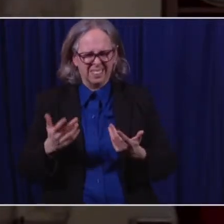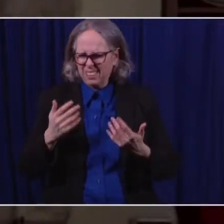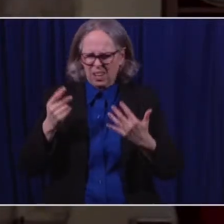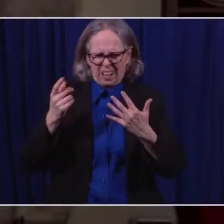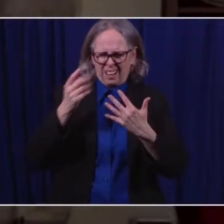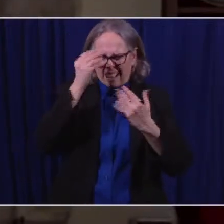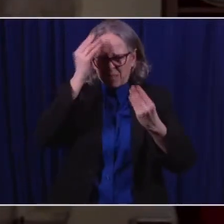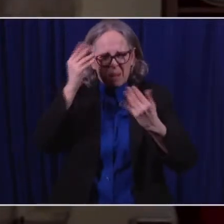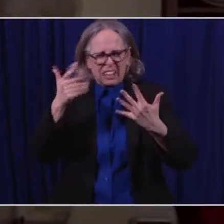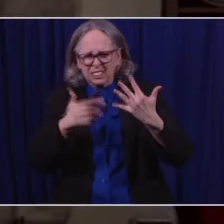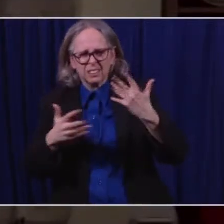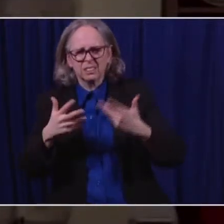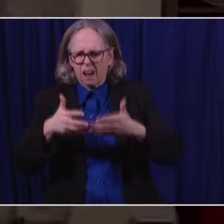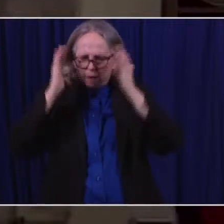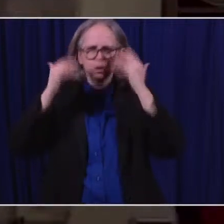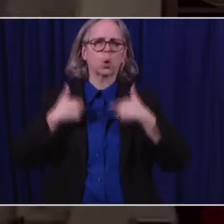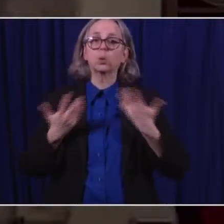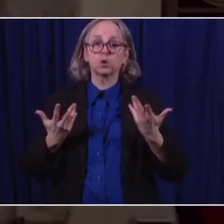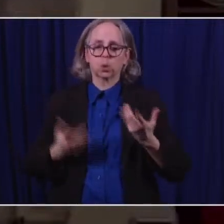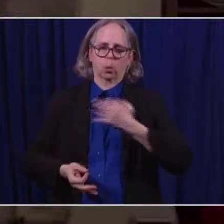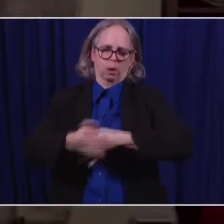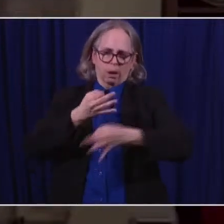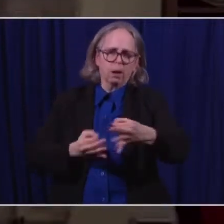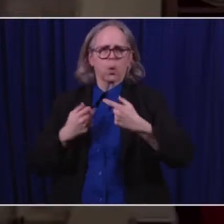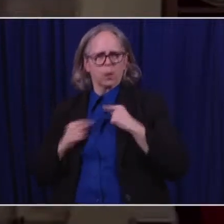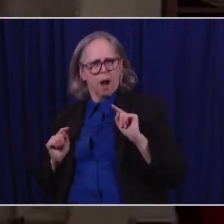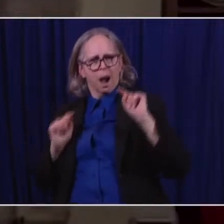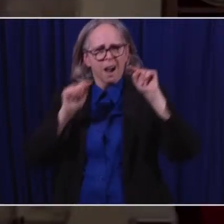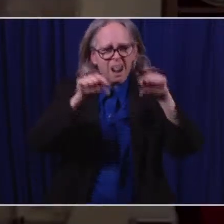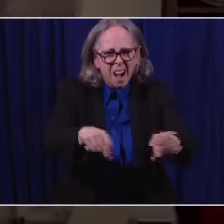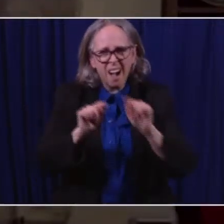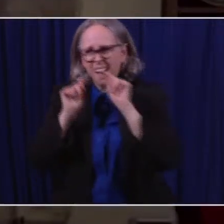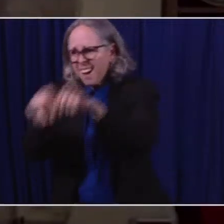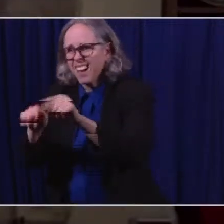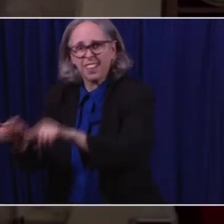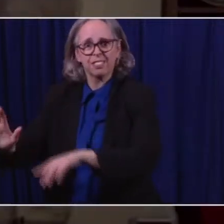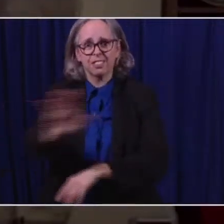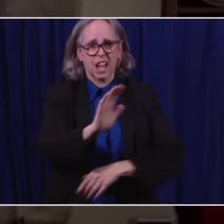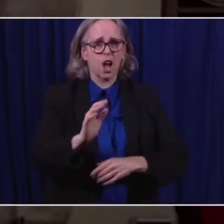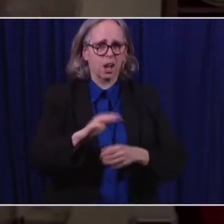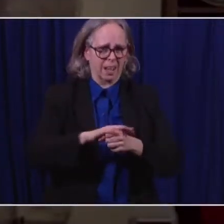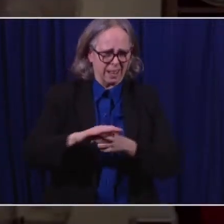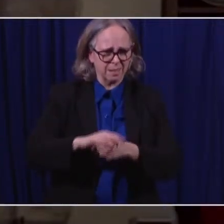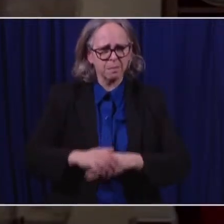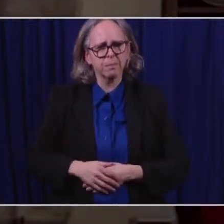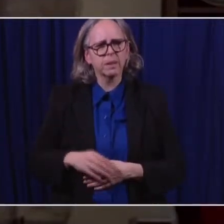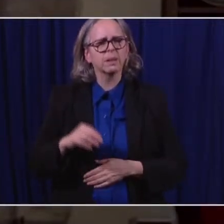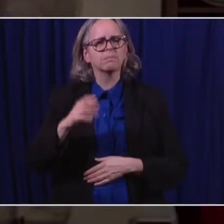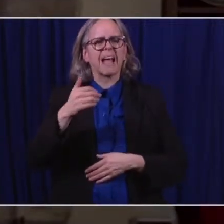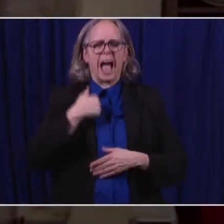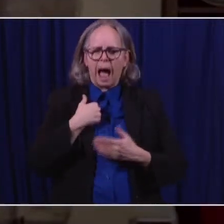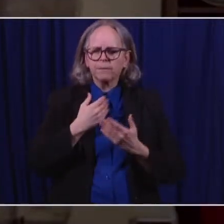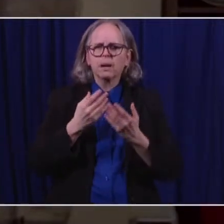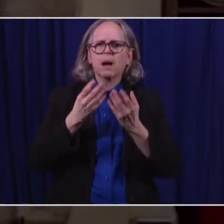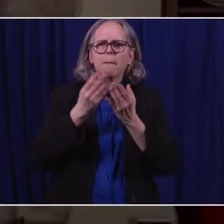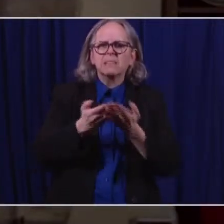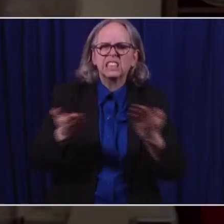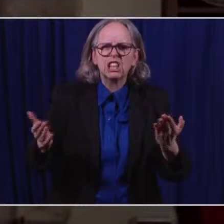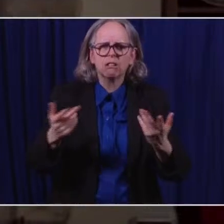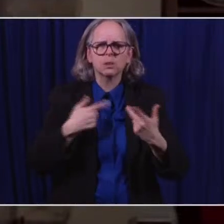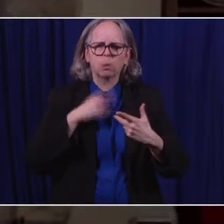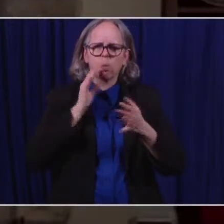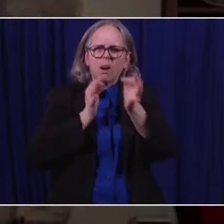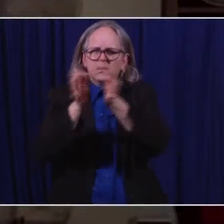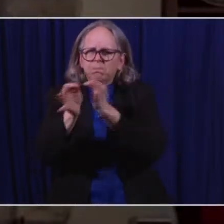on-site clinic resource guide with materials to educate residents about the vaccine, advertise the clinic day, sign the individual